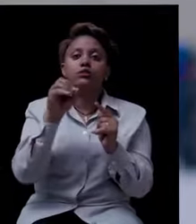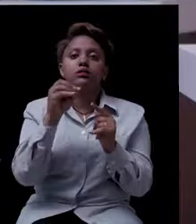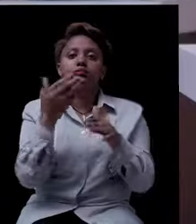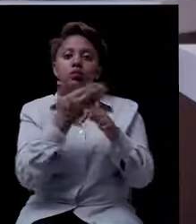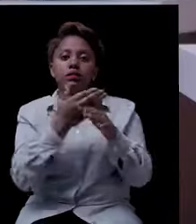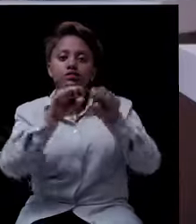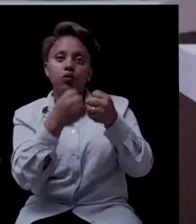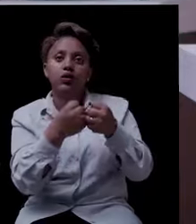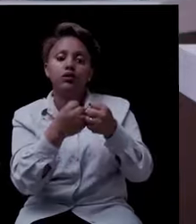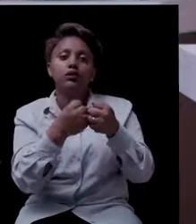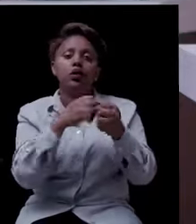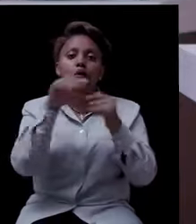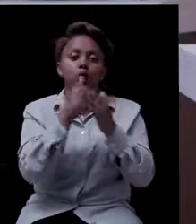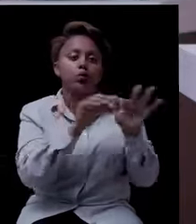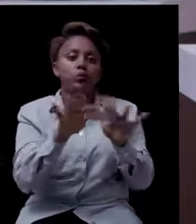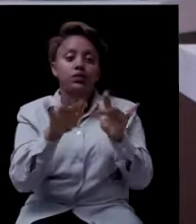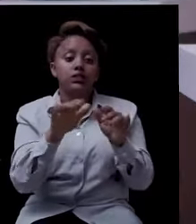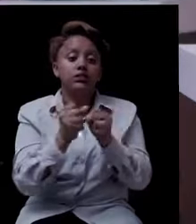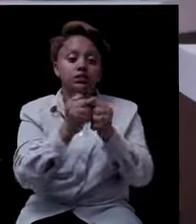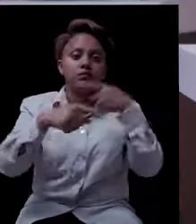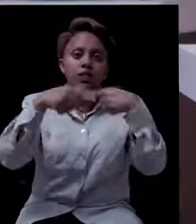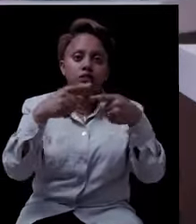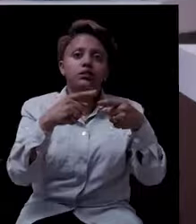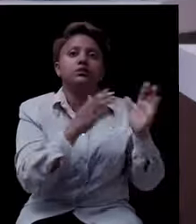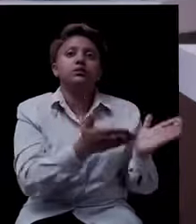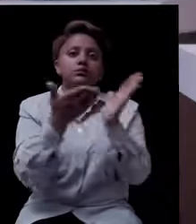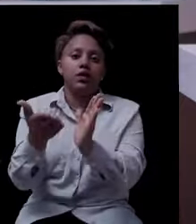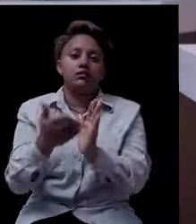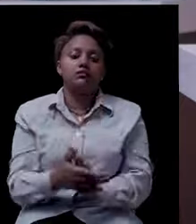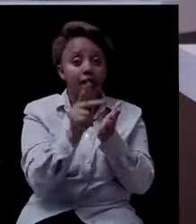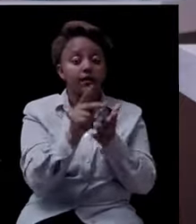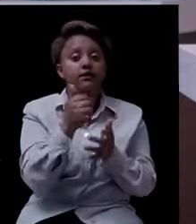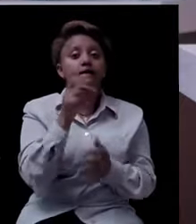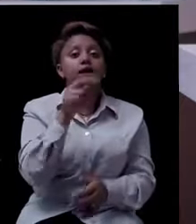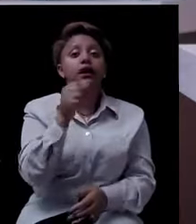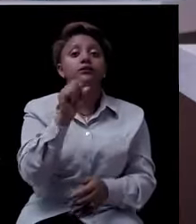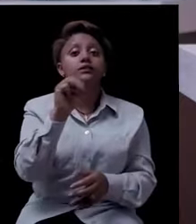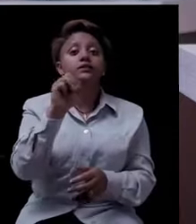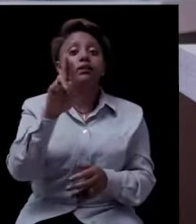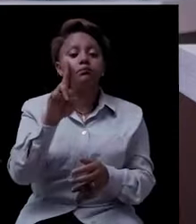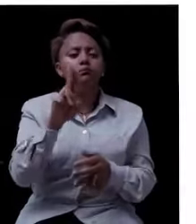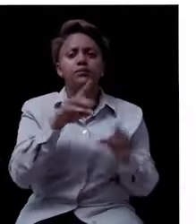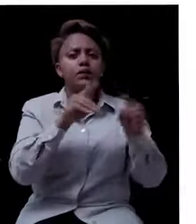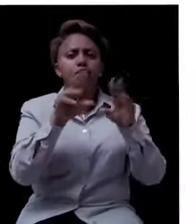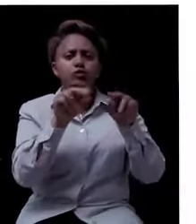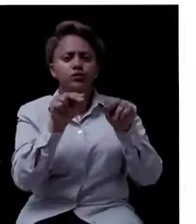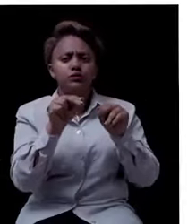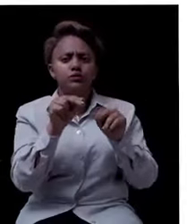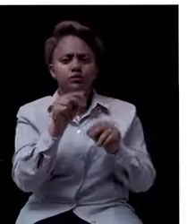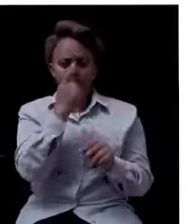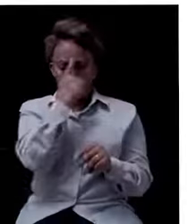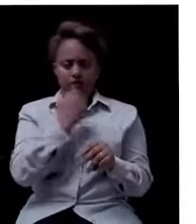threats. Ransomware. It is a type of malicious software. It is designed to extort money